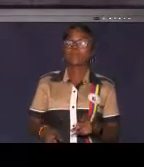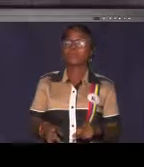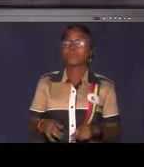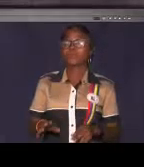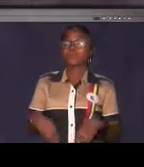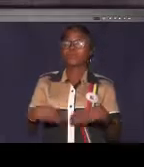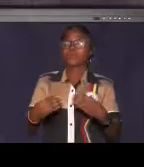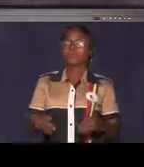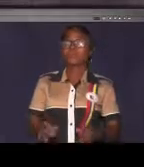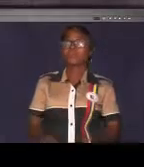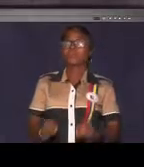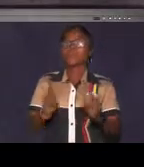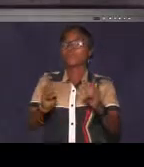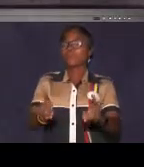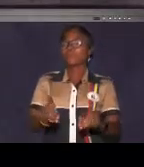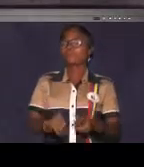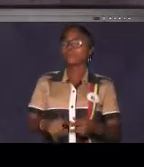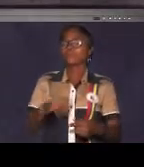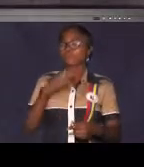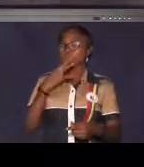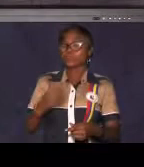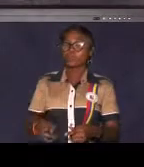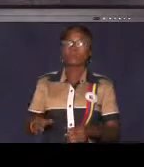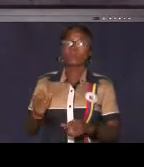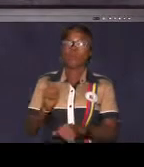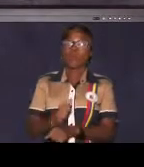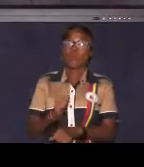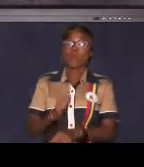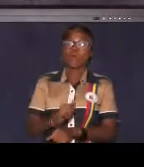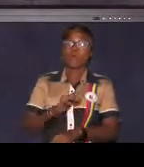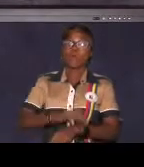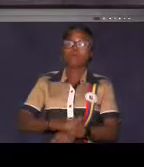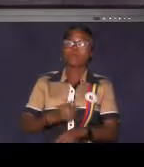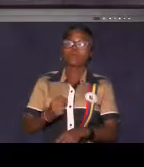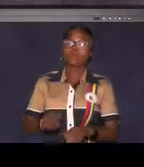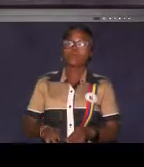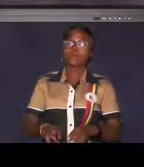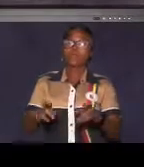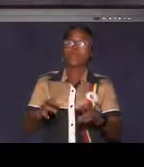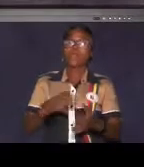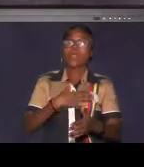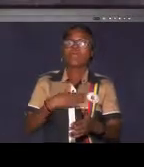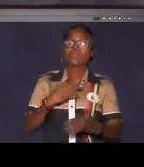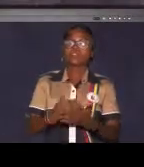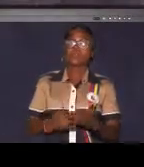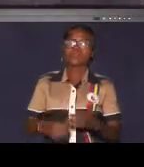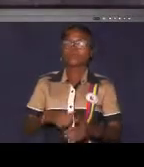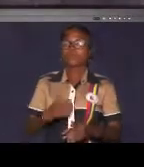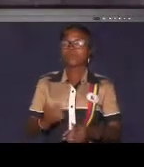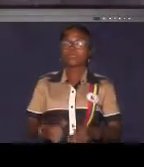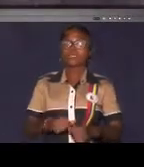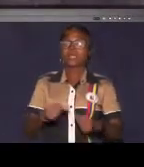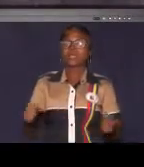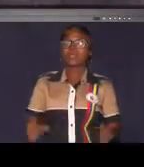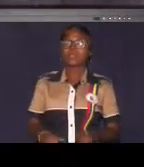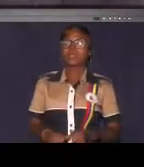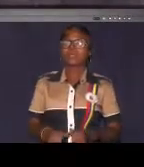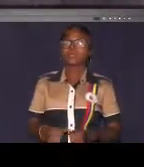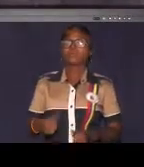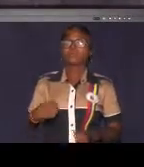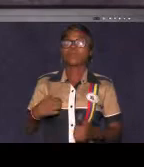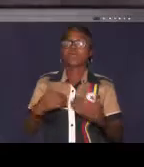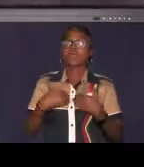people are given opportunity to work, to tar the road. And then in some other areas like